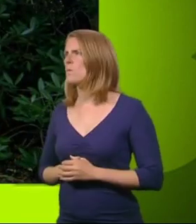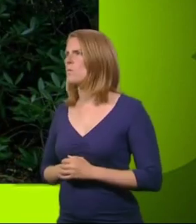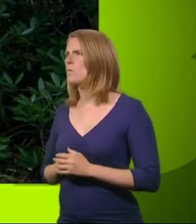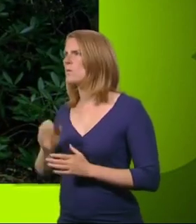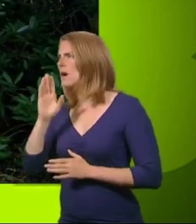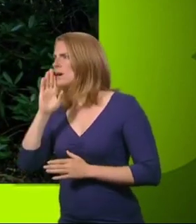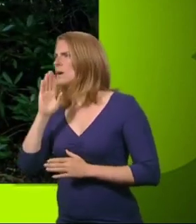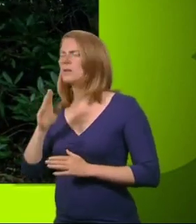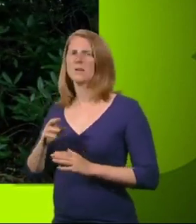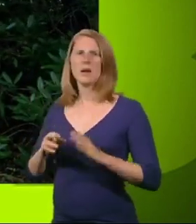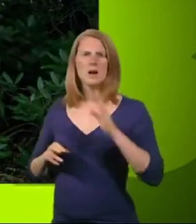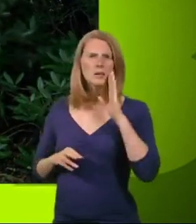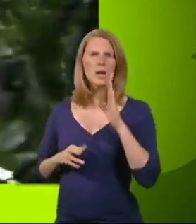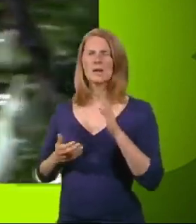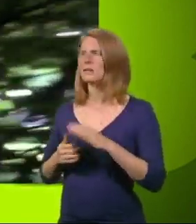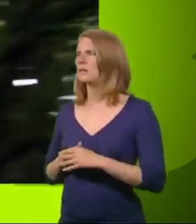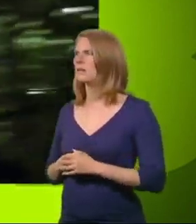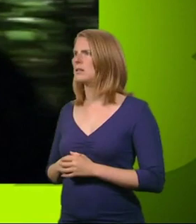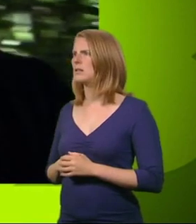Dio! Ade!